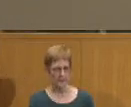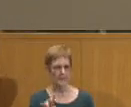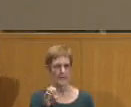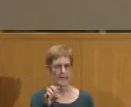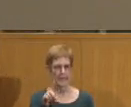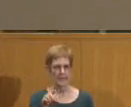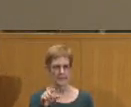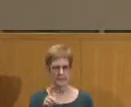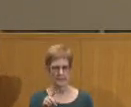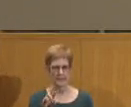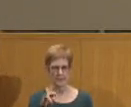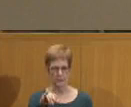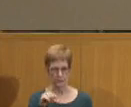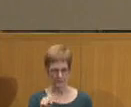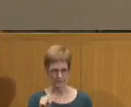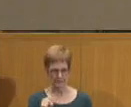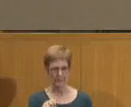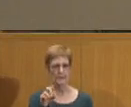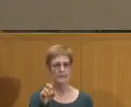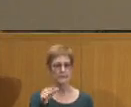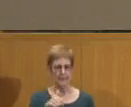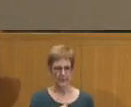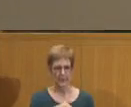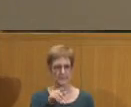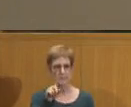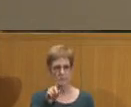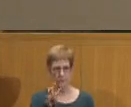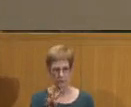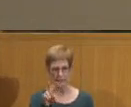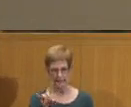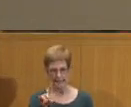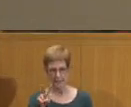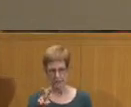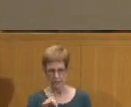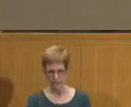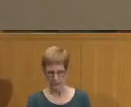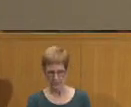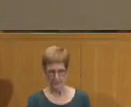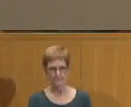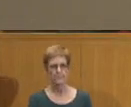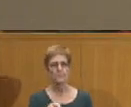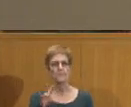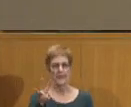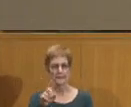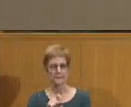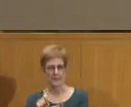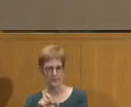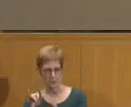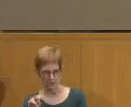7,765 votes. For City Council District 4, Renee Perkins Johnson,